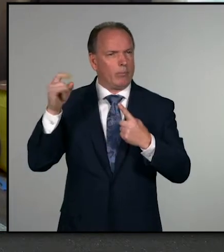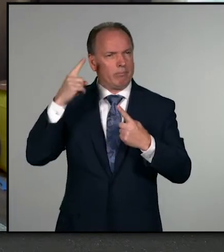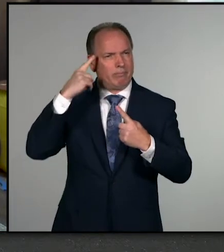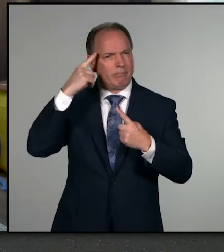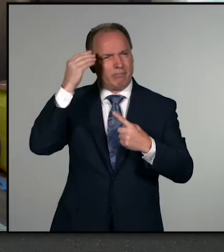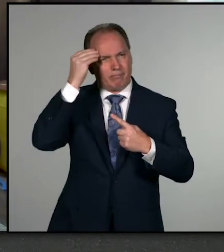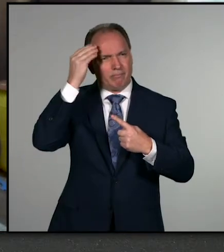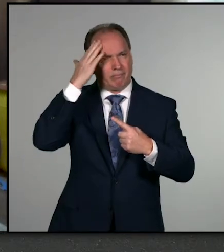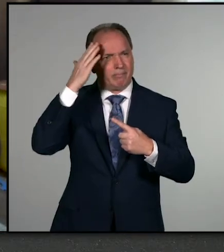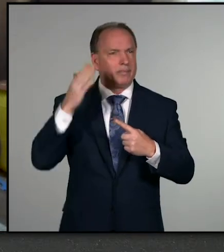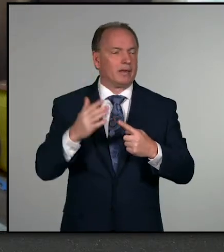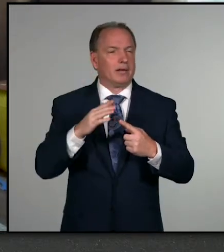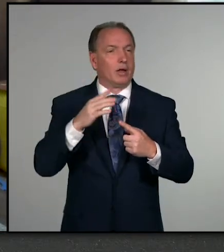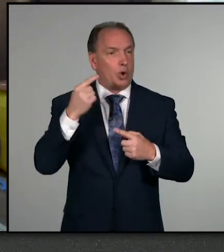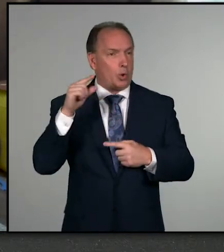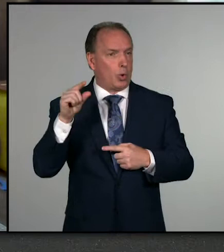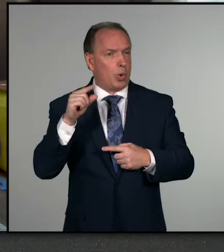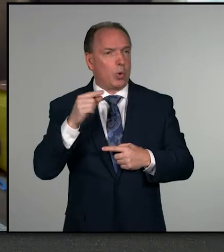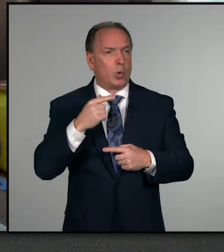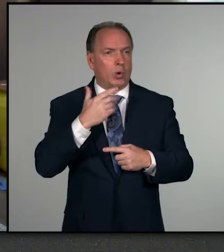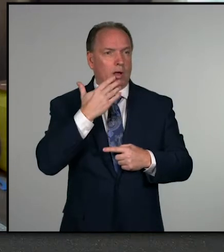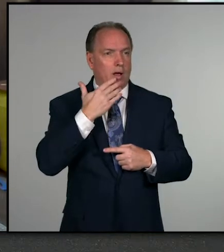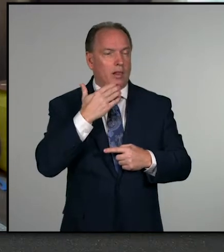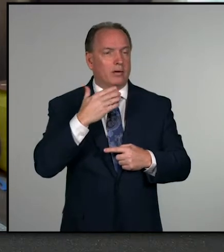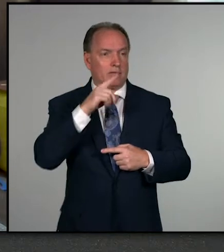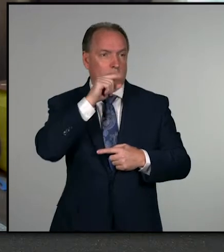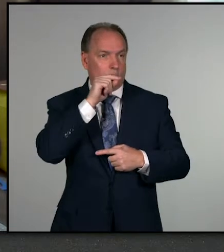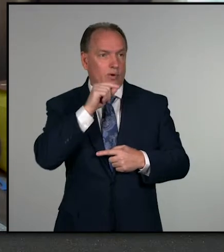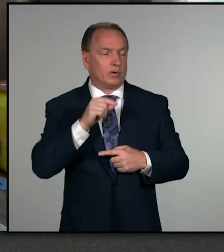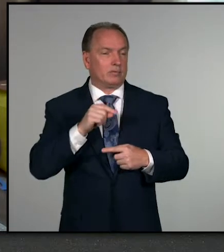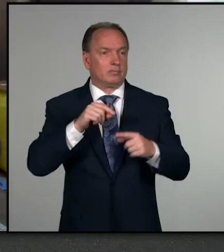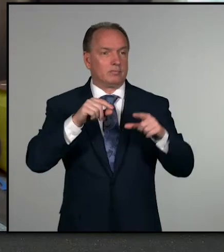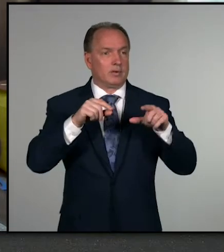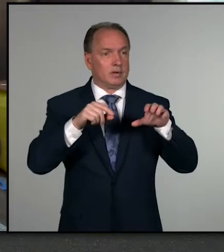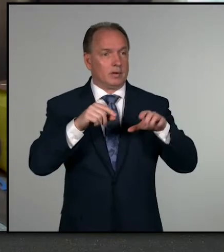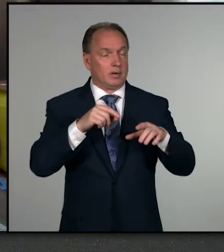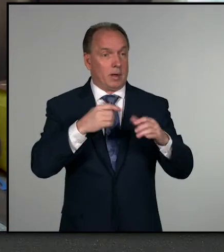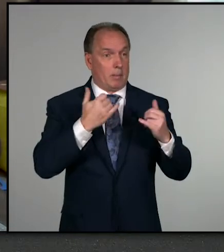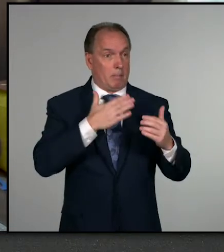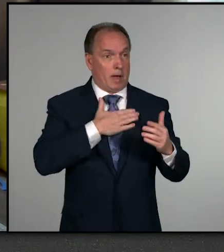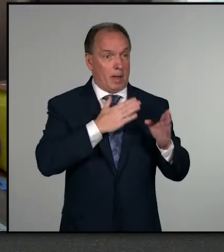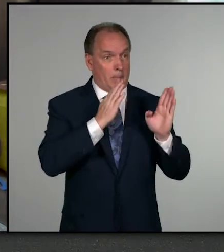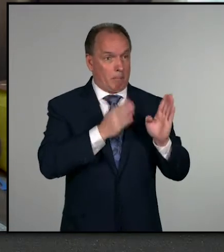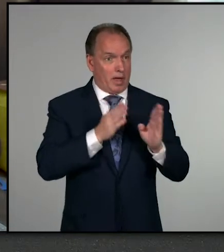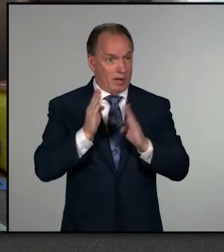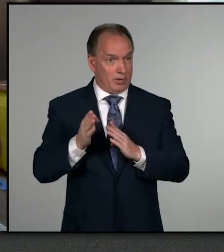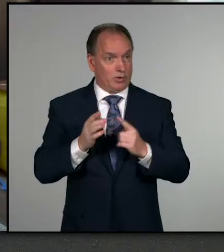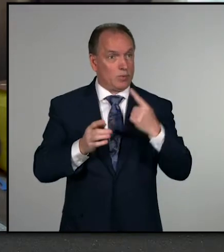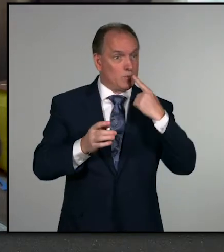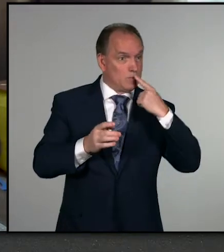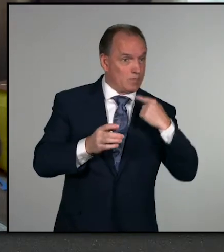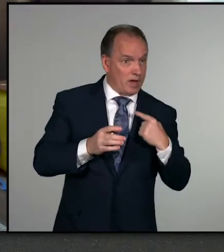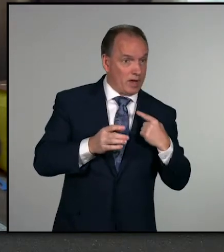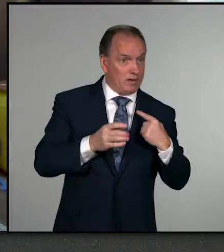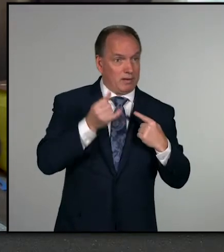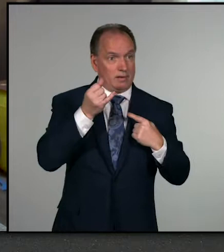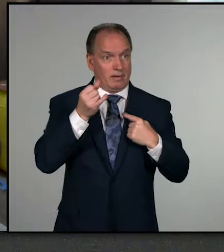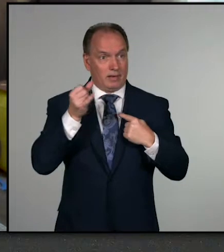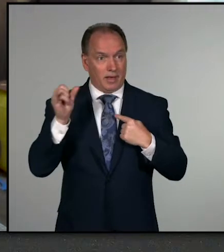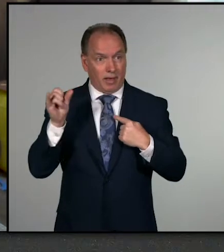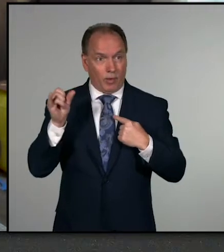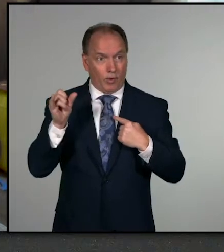of our goldfinches. Now this is my pattern. I have my pretty red robins and my beautiful